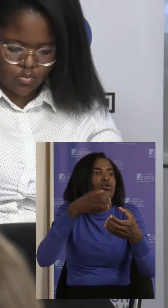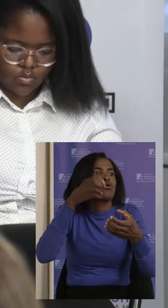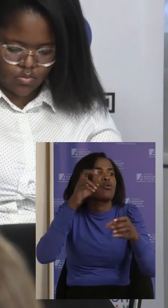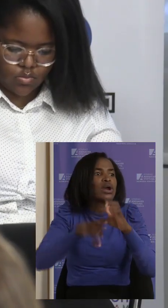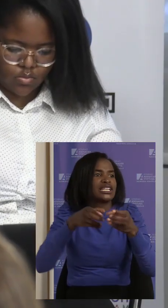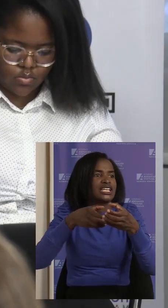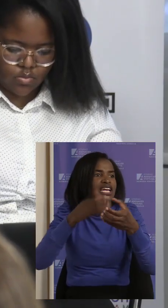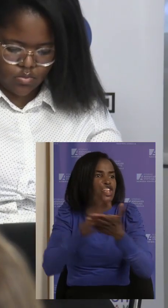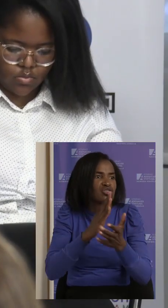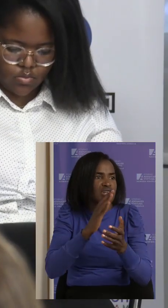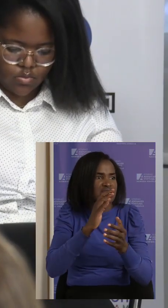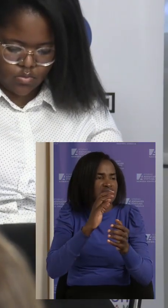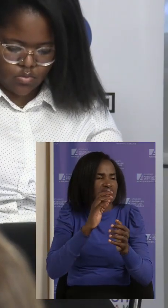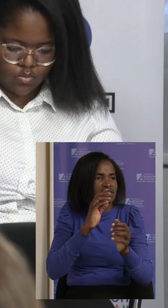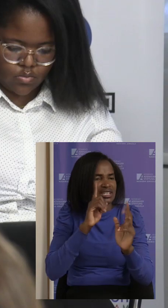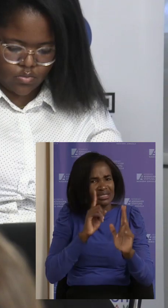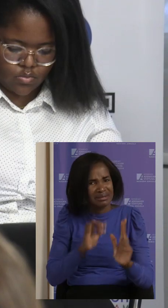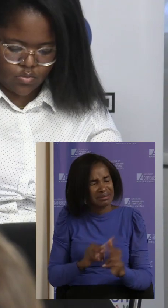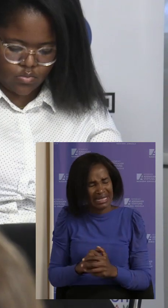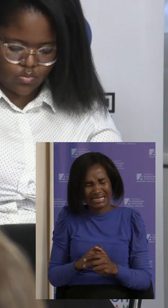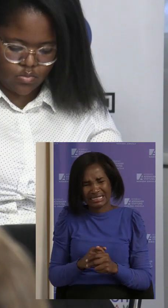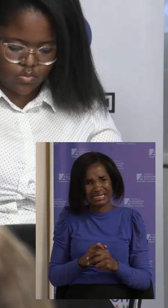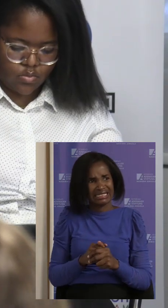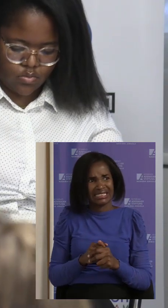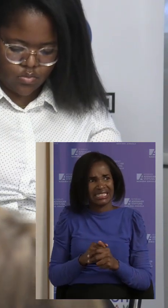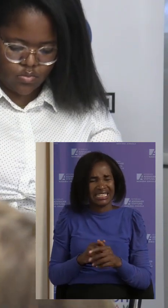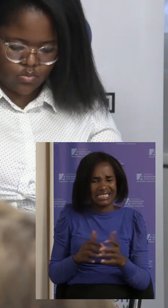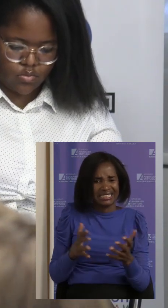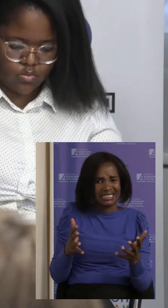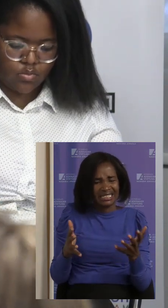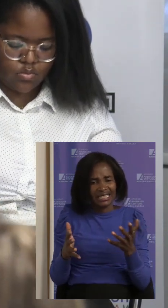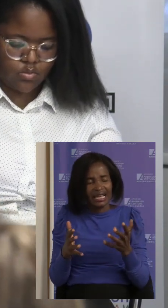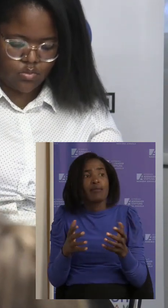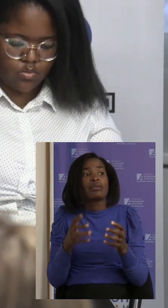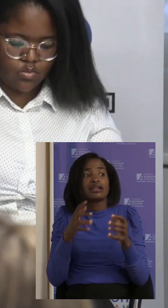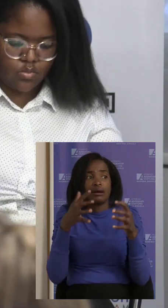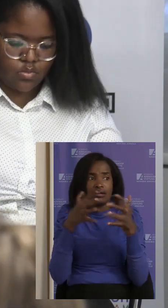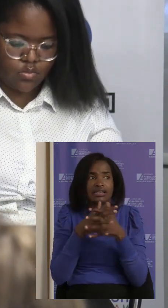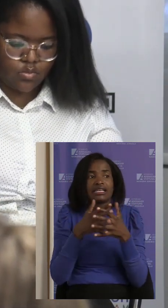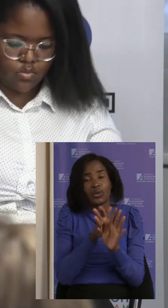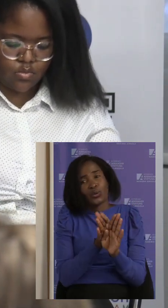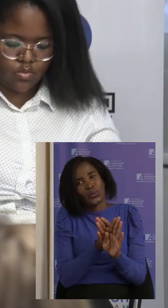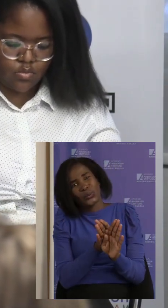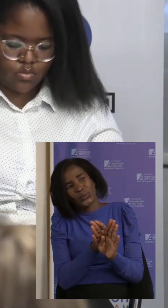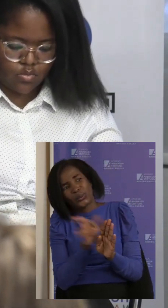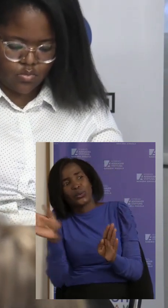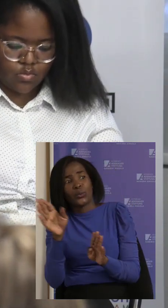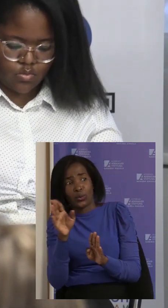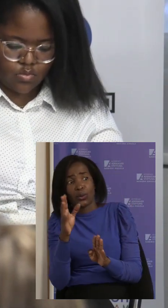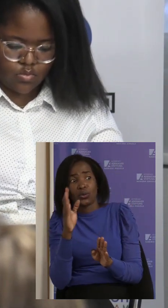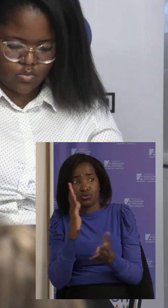itself is a challenge. But there you see where something has gone totally wrong due to the fact